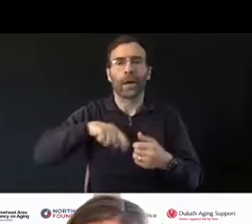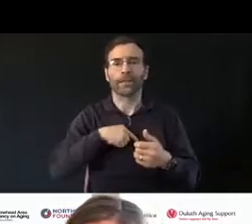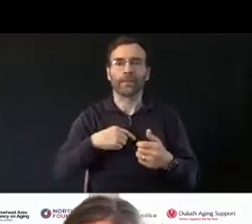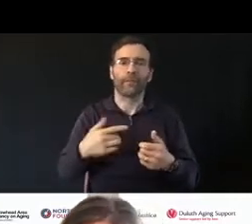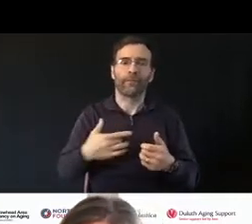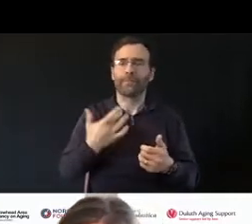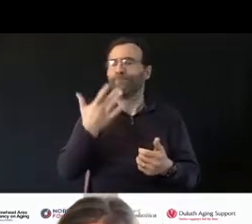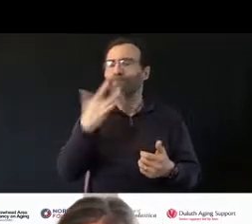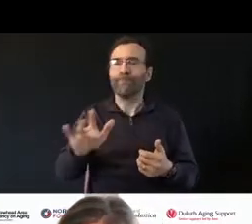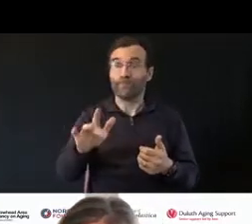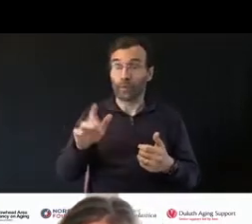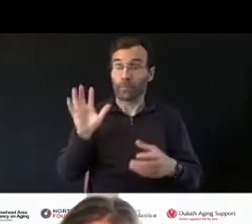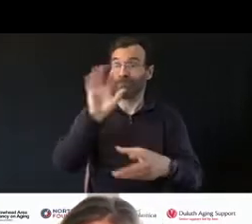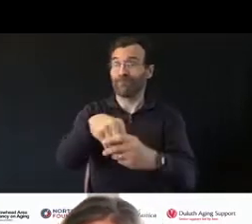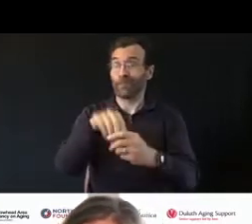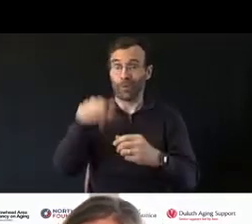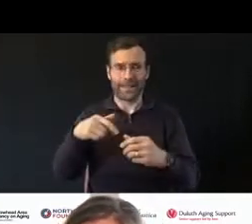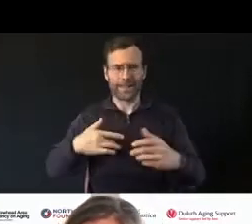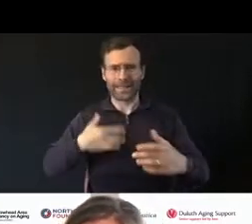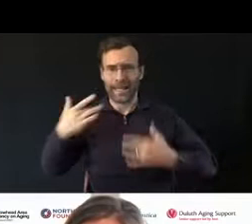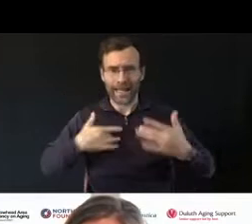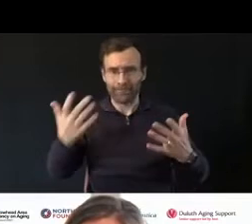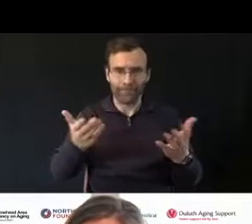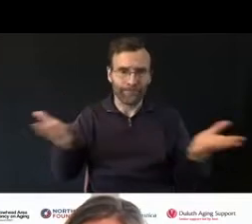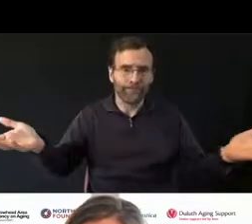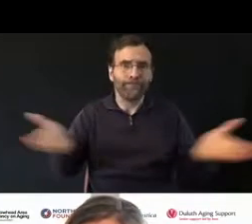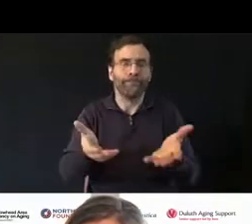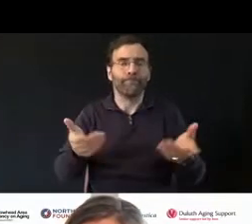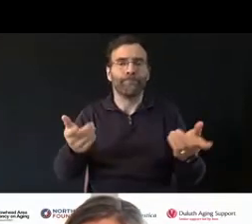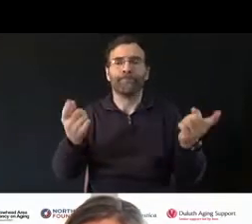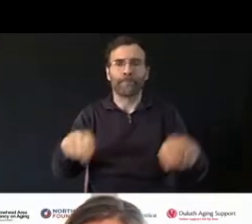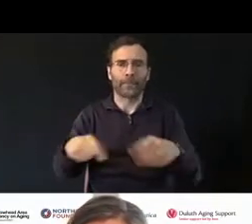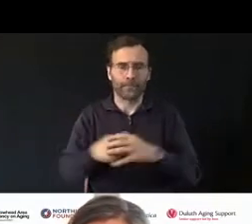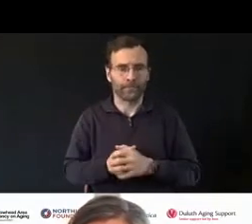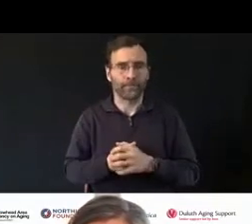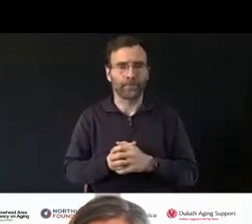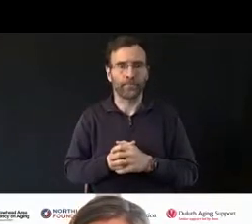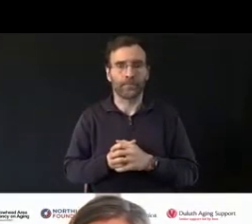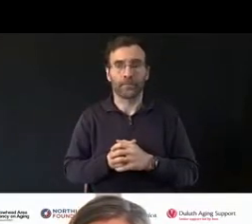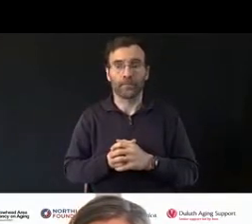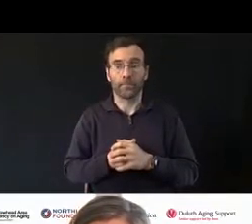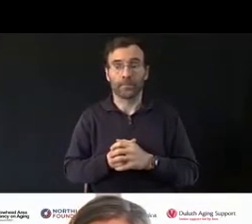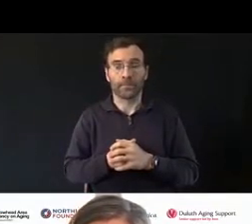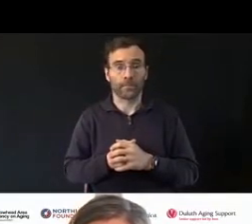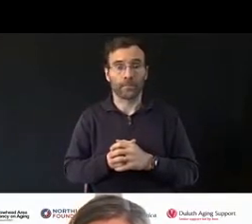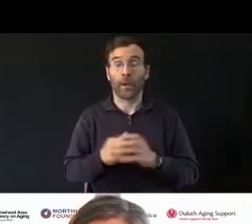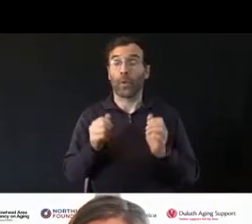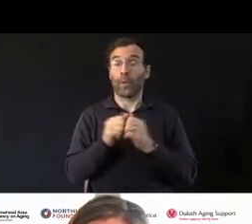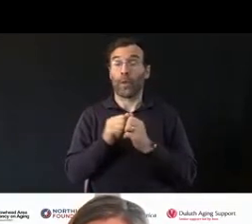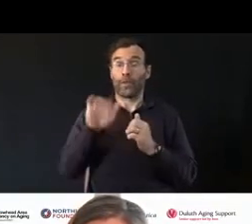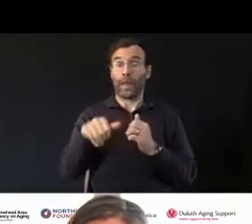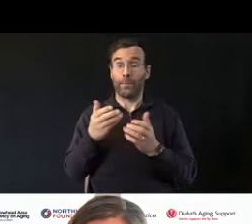This is to be a part of this exciting event. And so with that, I would like